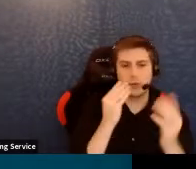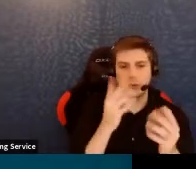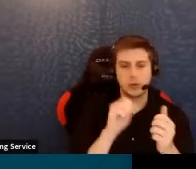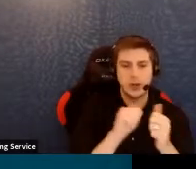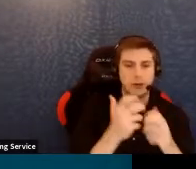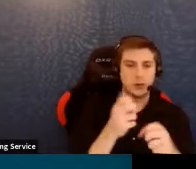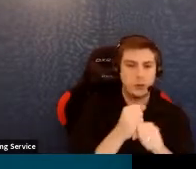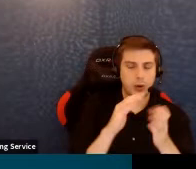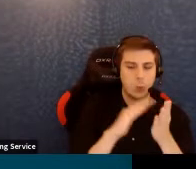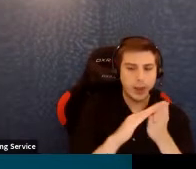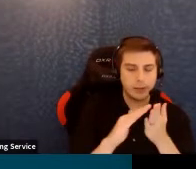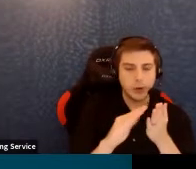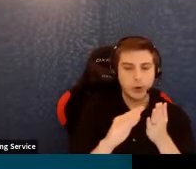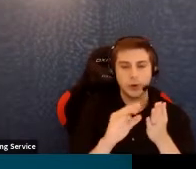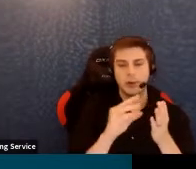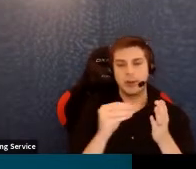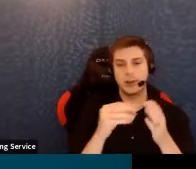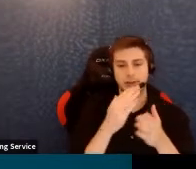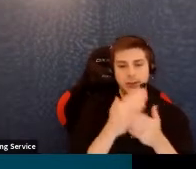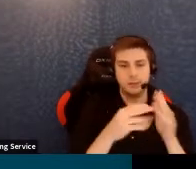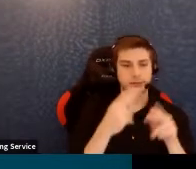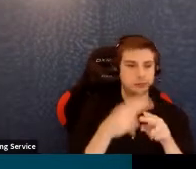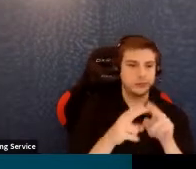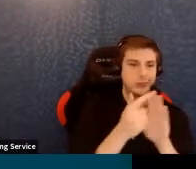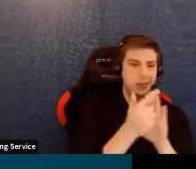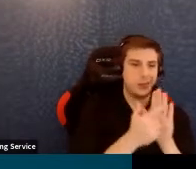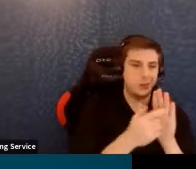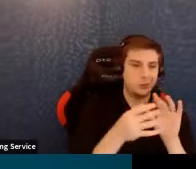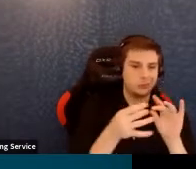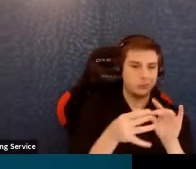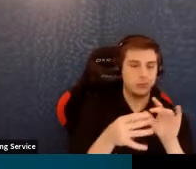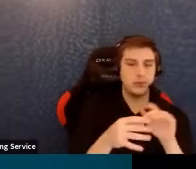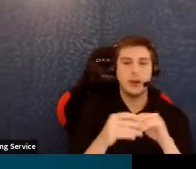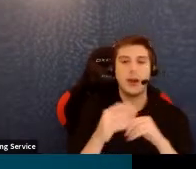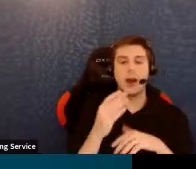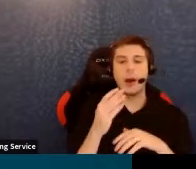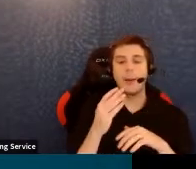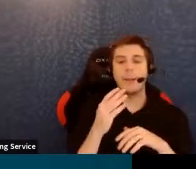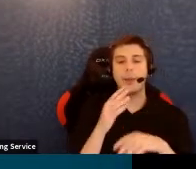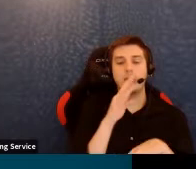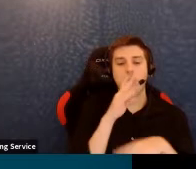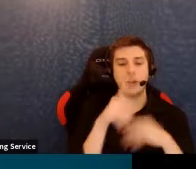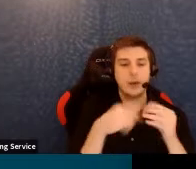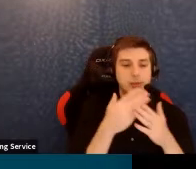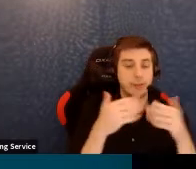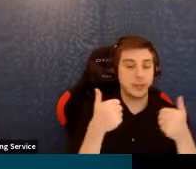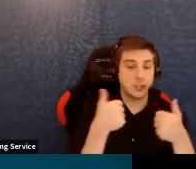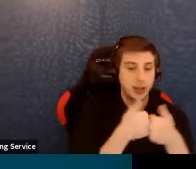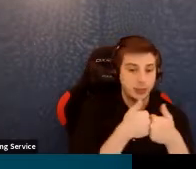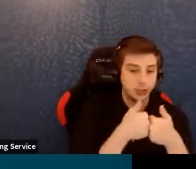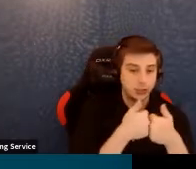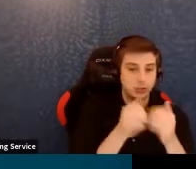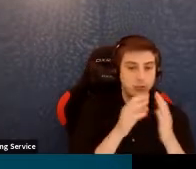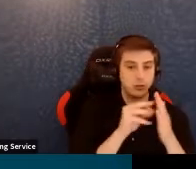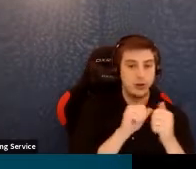waiver and some of the quick legalities to that. Talk about some of the challenges that you might face as you're starting to learn how to